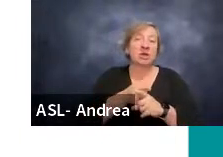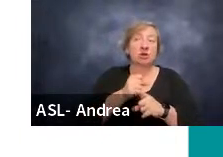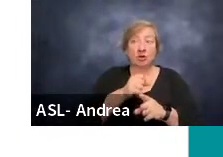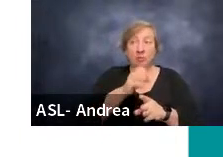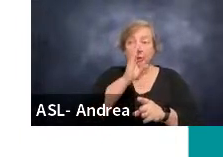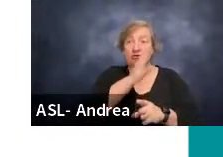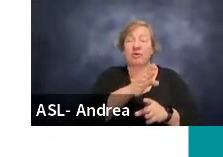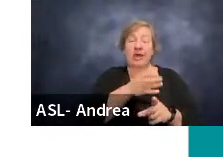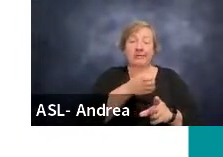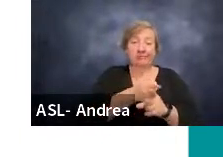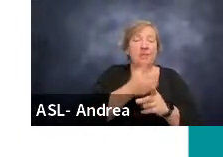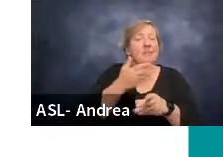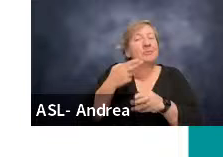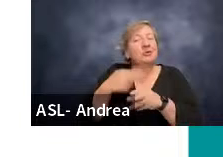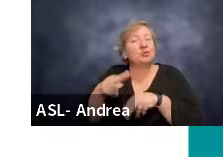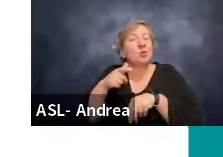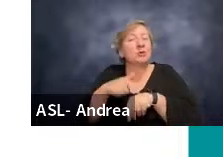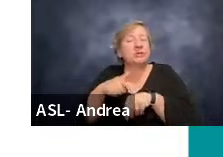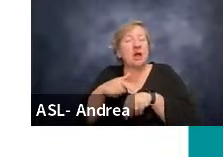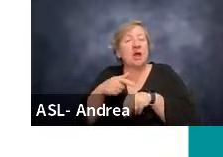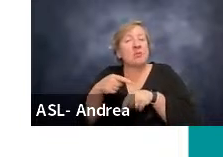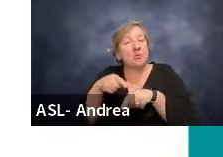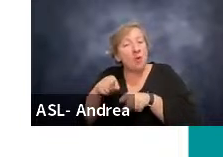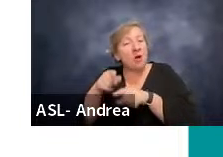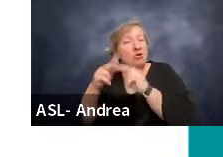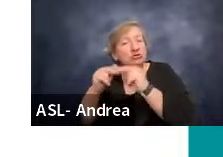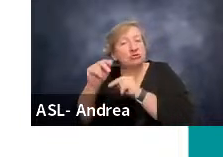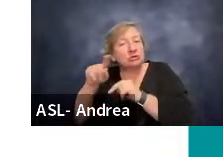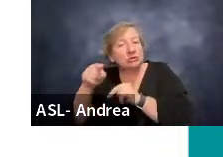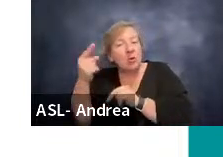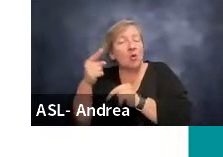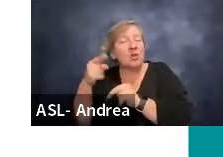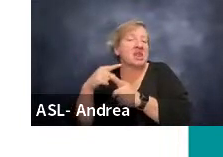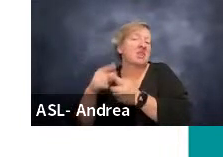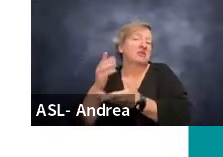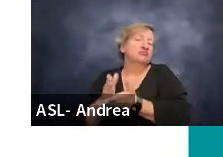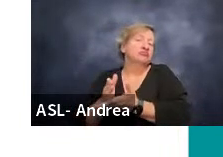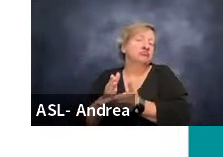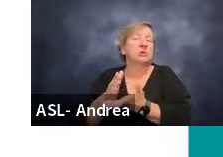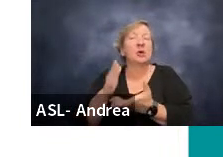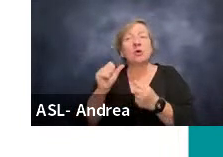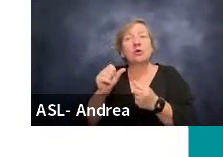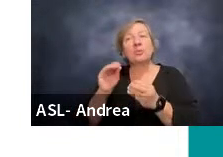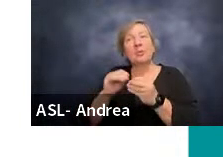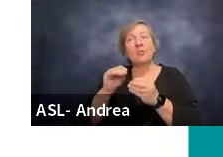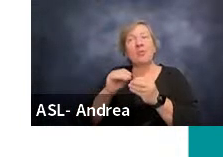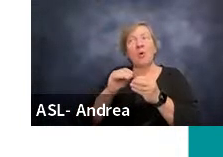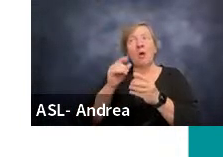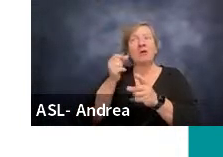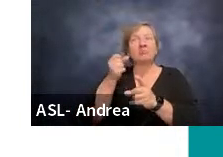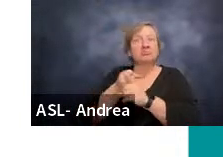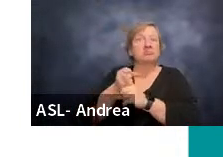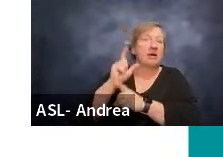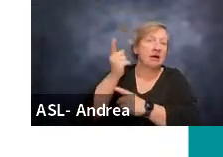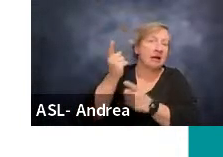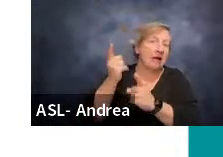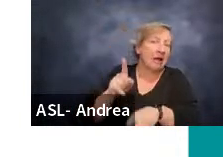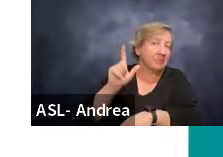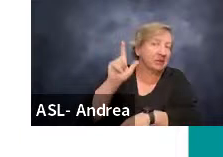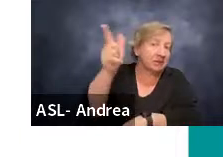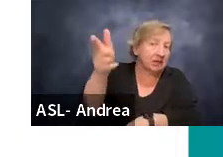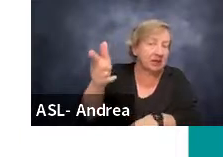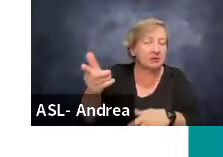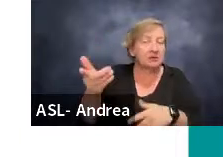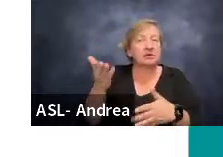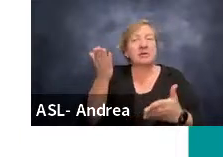could be short-term related to construction, or they could be farther in distance or further in time. So it may